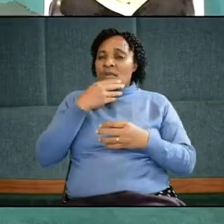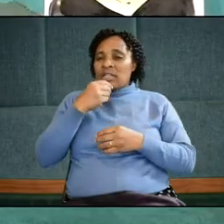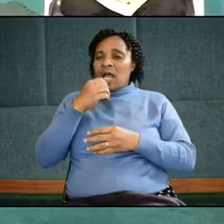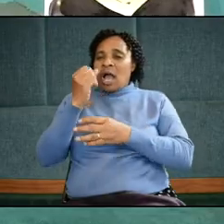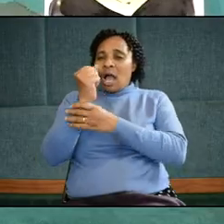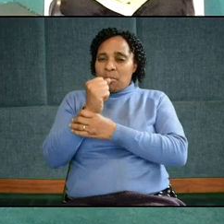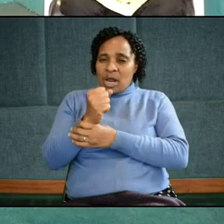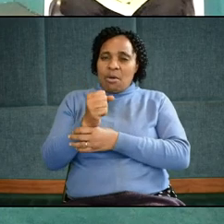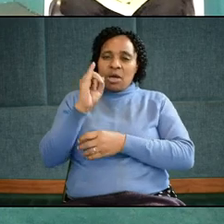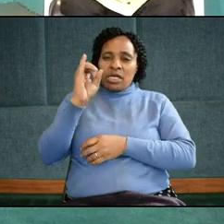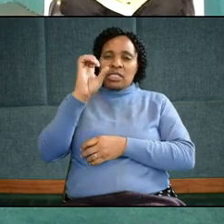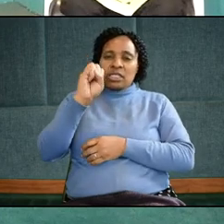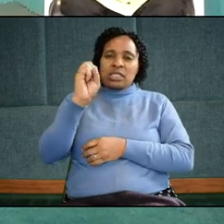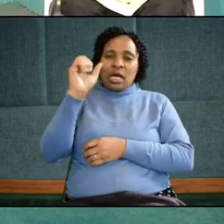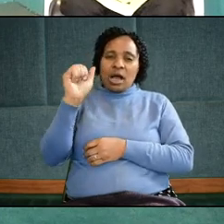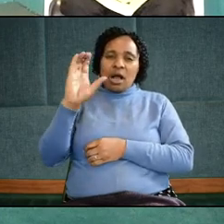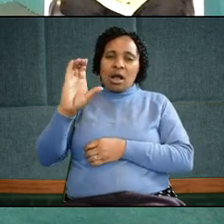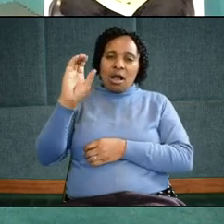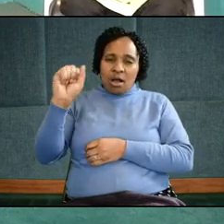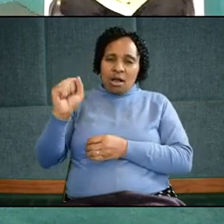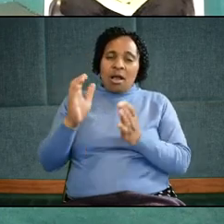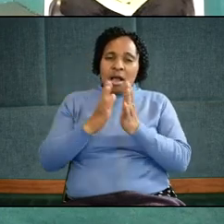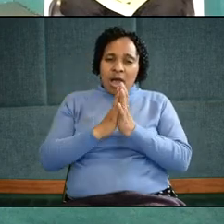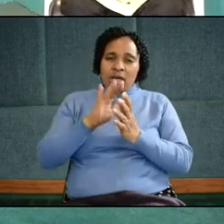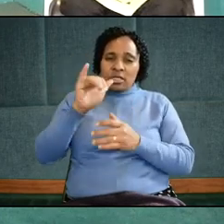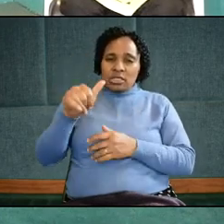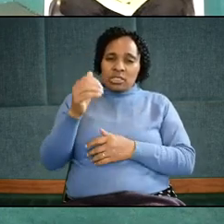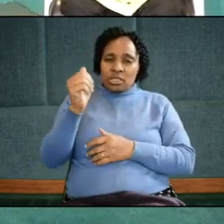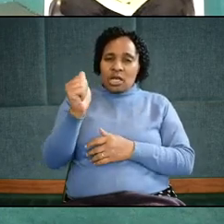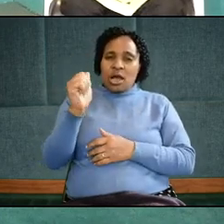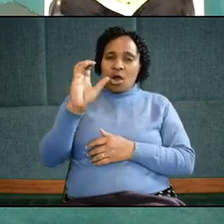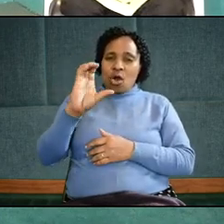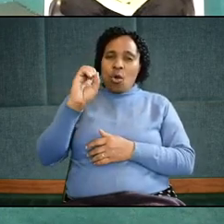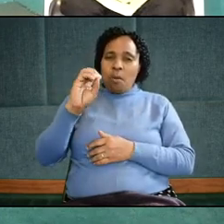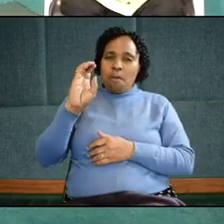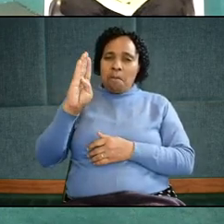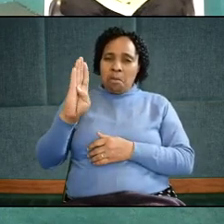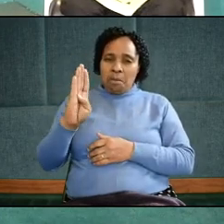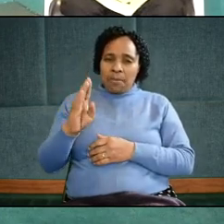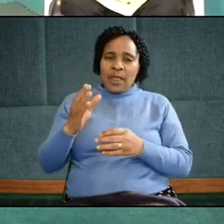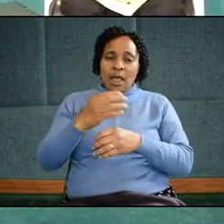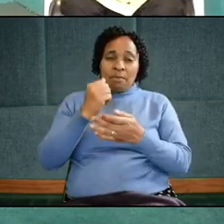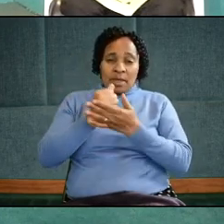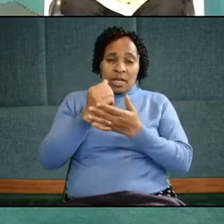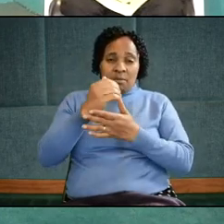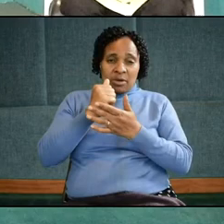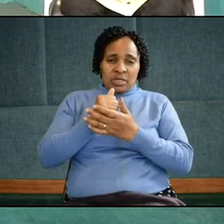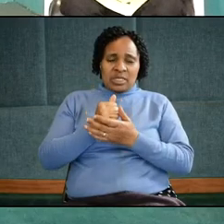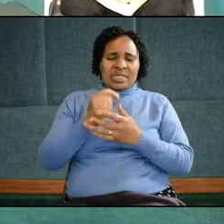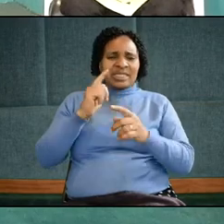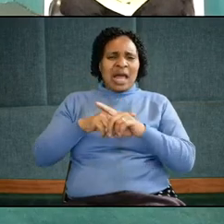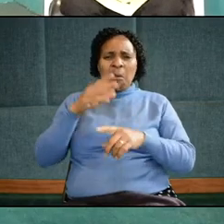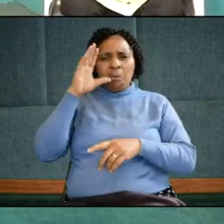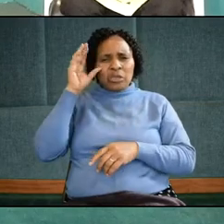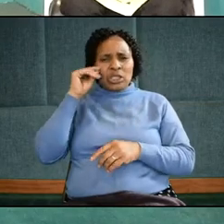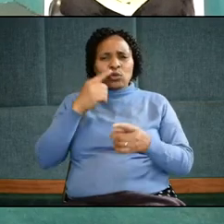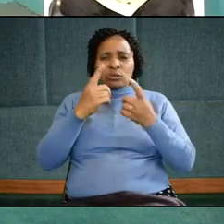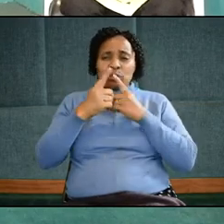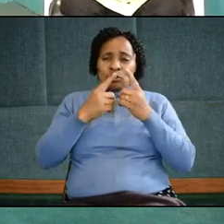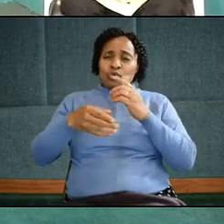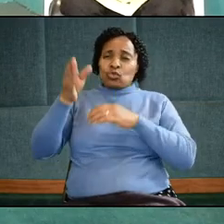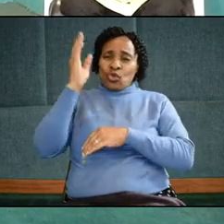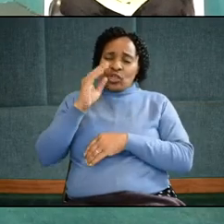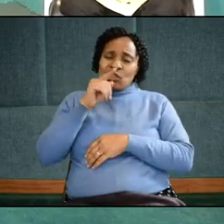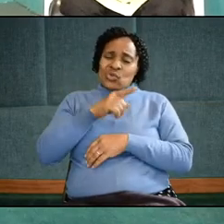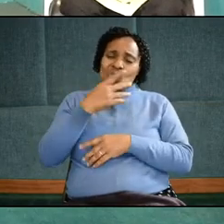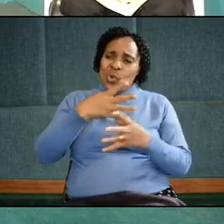Jacob. Amen, amen. Now, that verse, Moses, when he was speaking to God, when God told Moses that